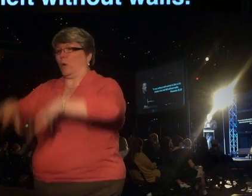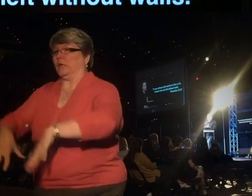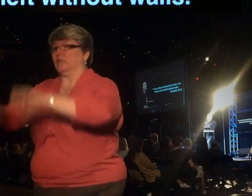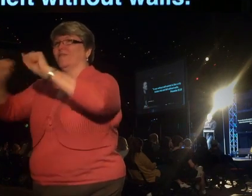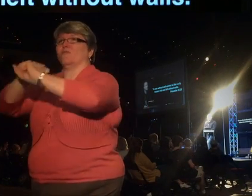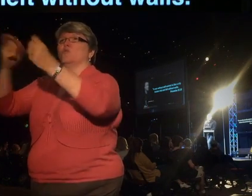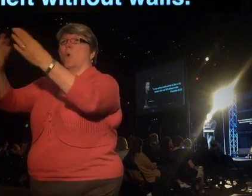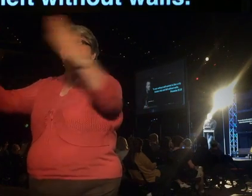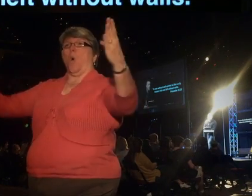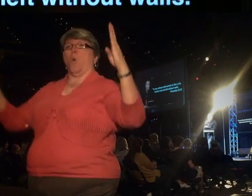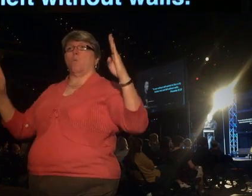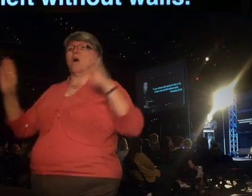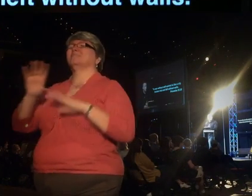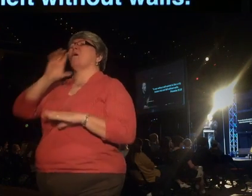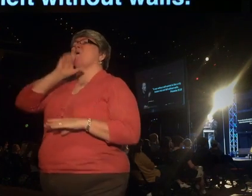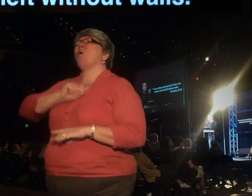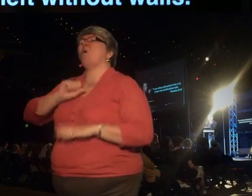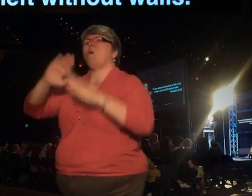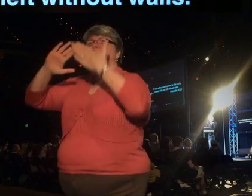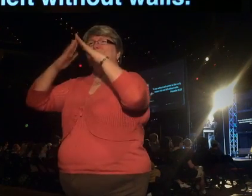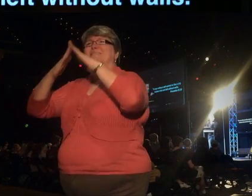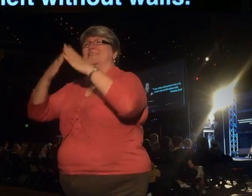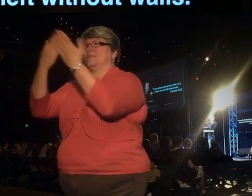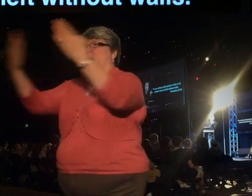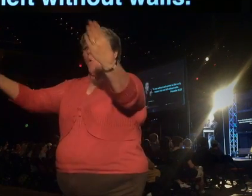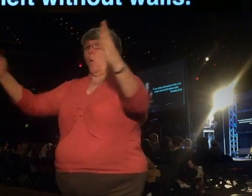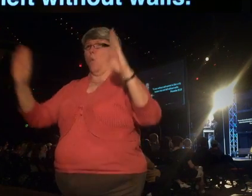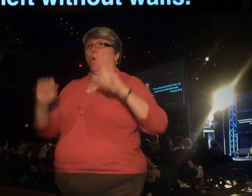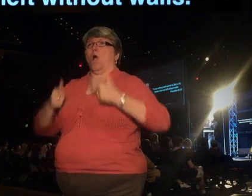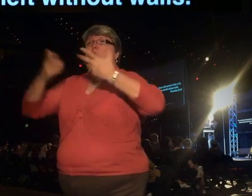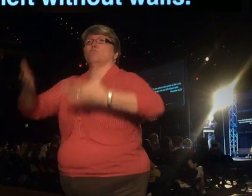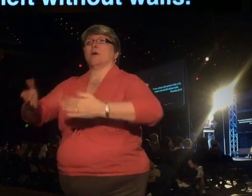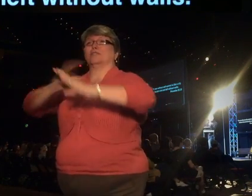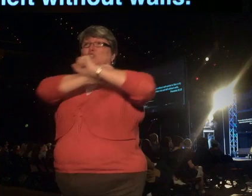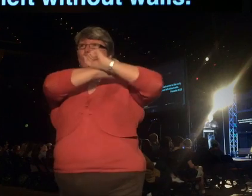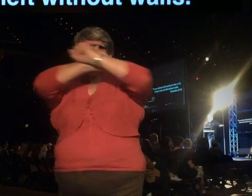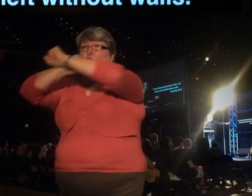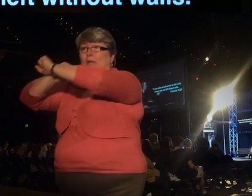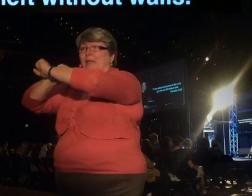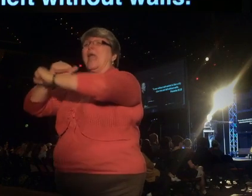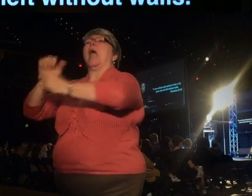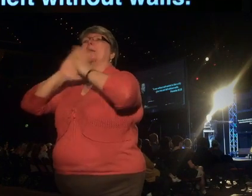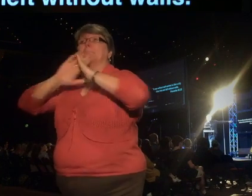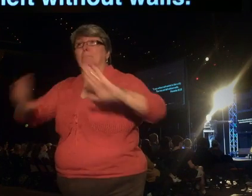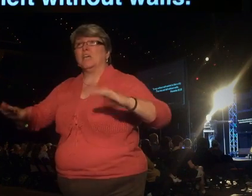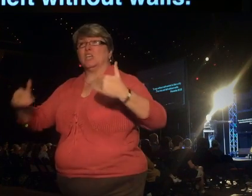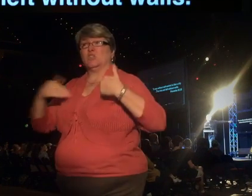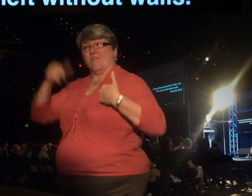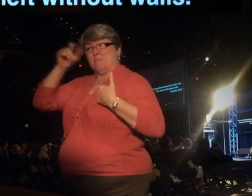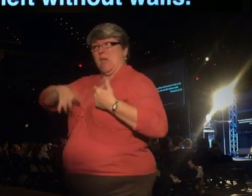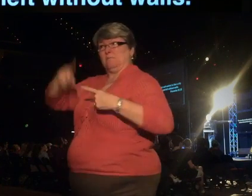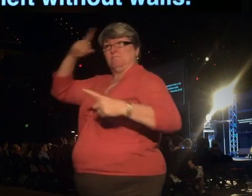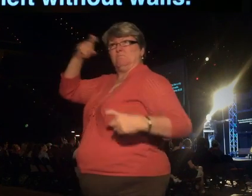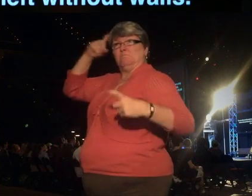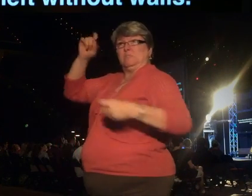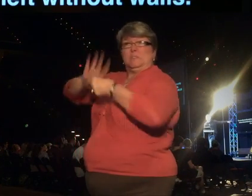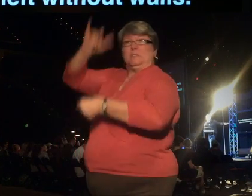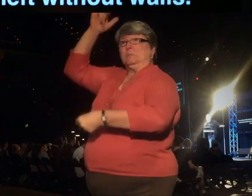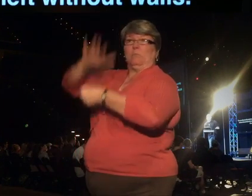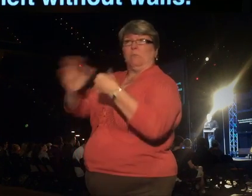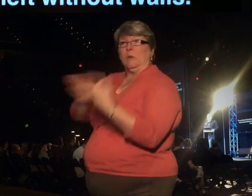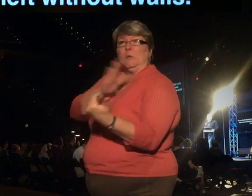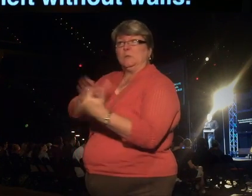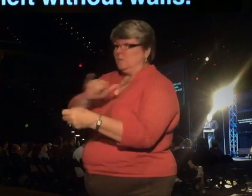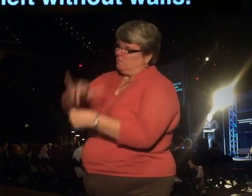left without walls. In ancient cities, the wall brought security and it brought peace. You dating a guy that's got a temper? Does